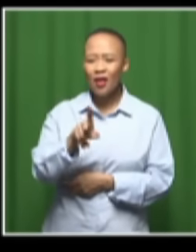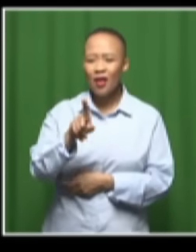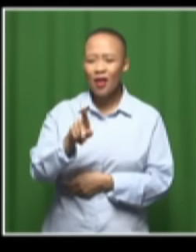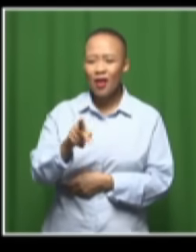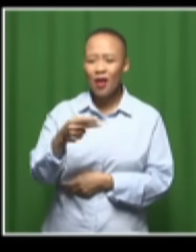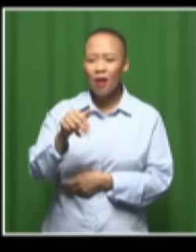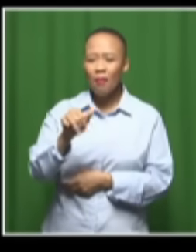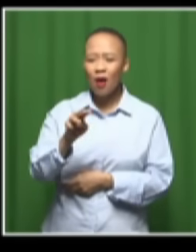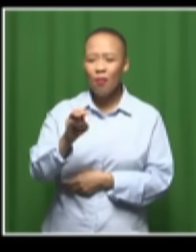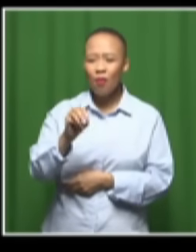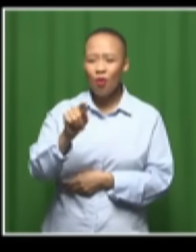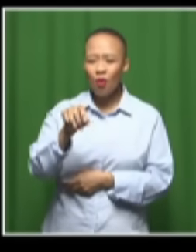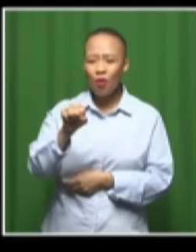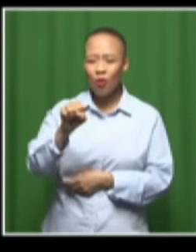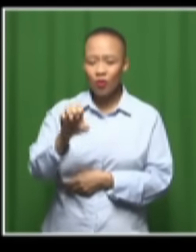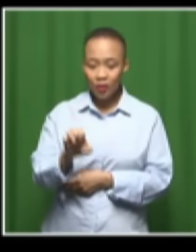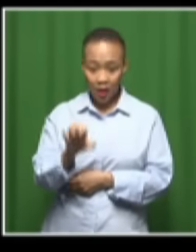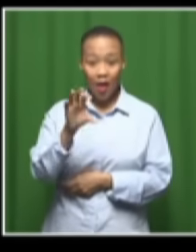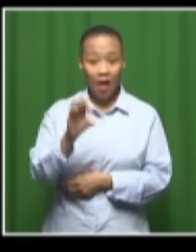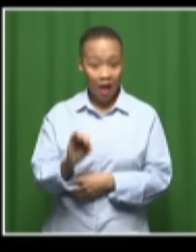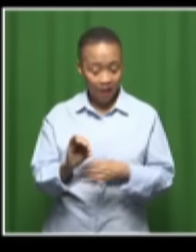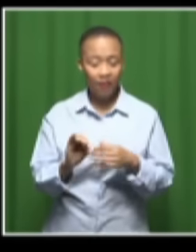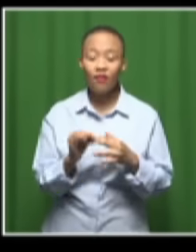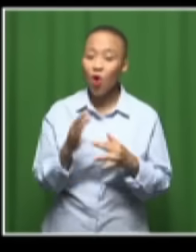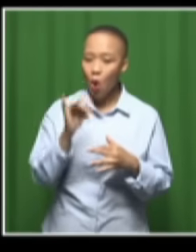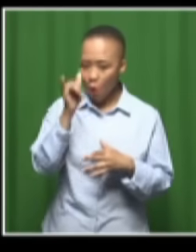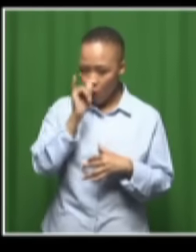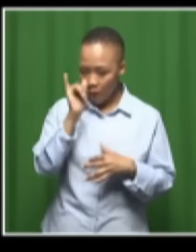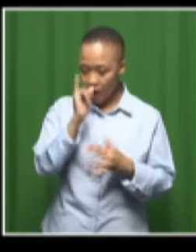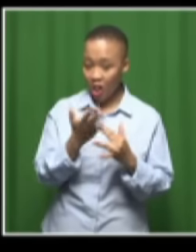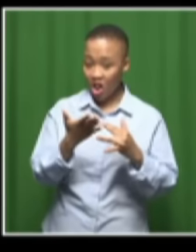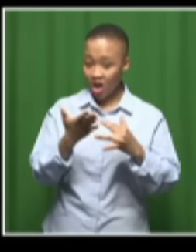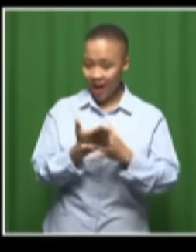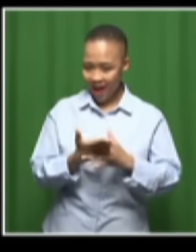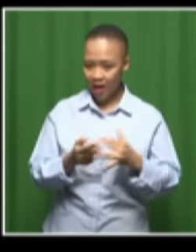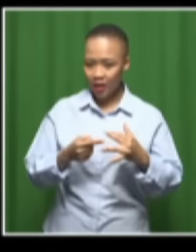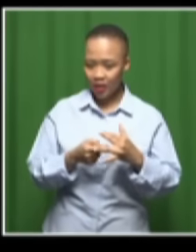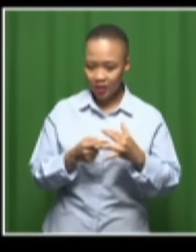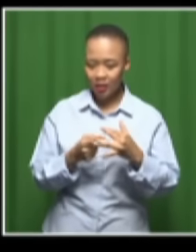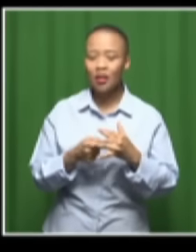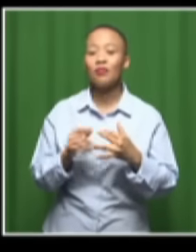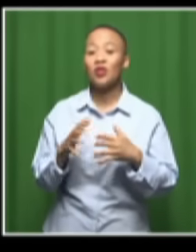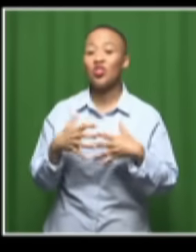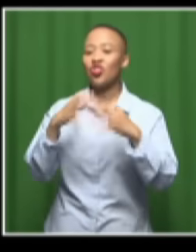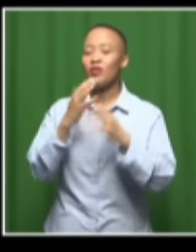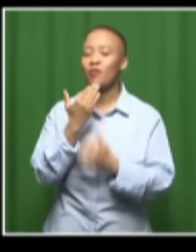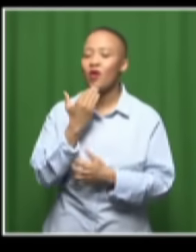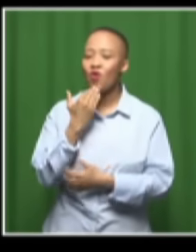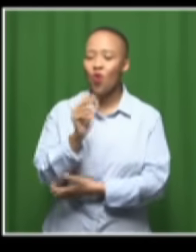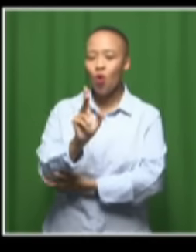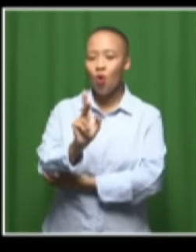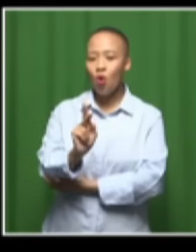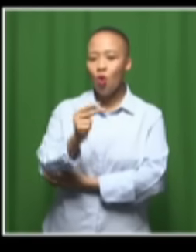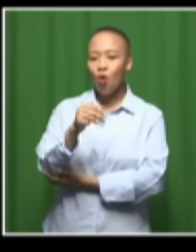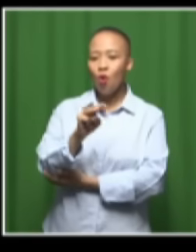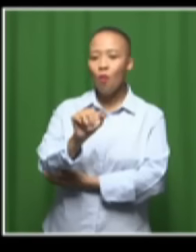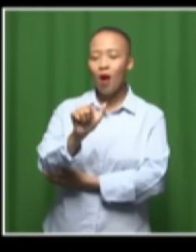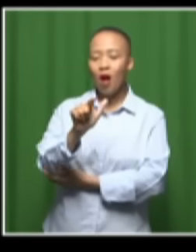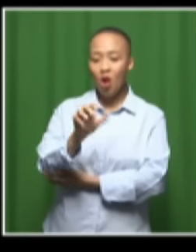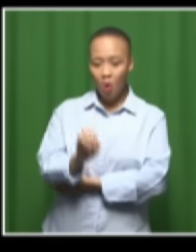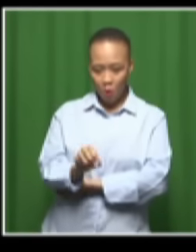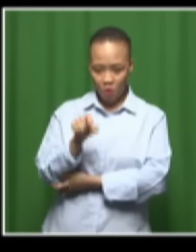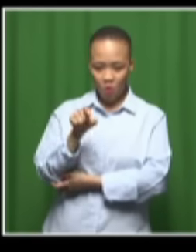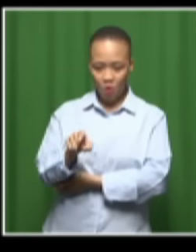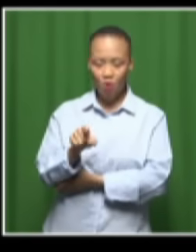5-year case against her, criminal case, which was instituted by the Kumalos Basitsana as well as Romeo Kumalo over